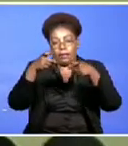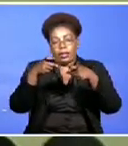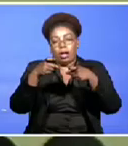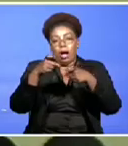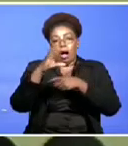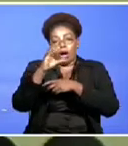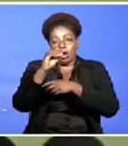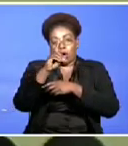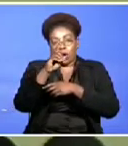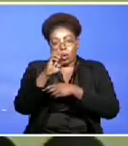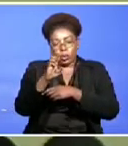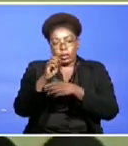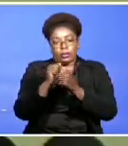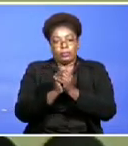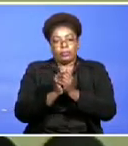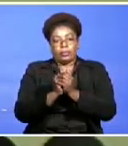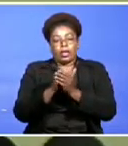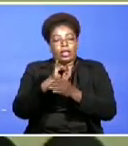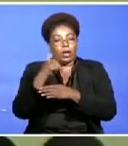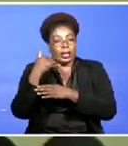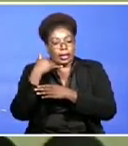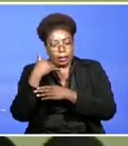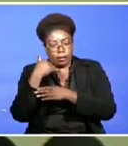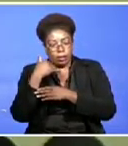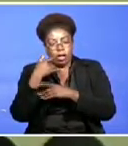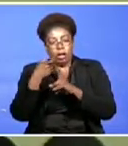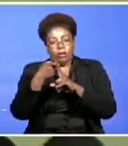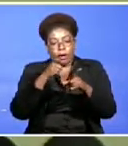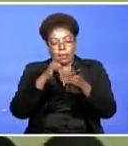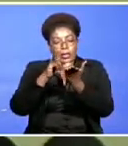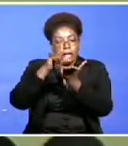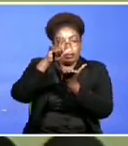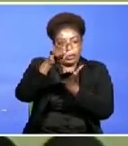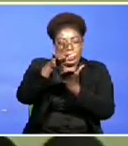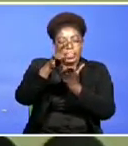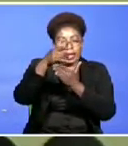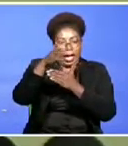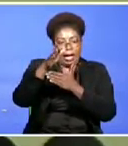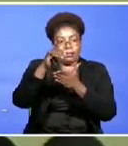with the aircraft shortly thereafter, and all attempts to